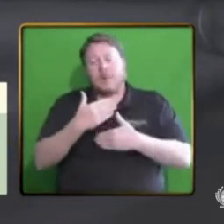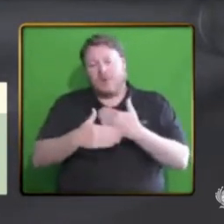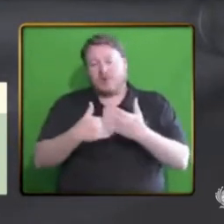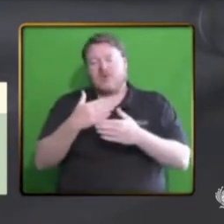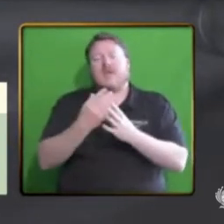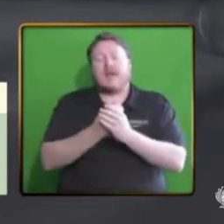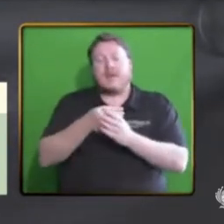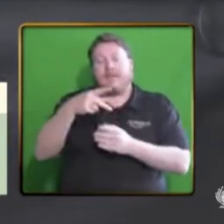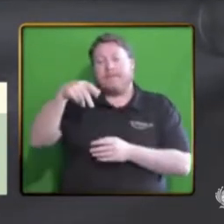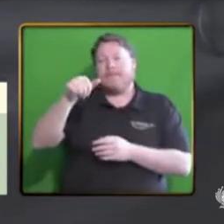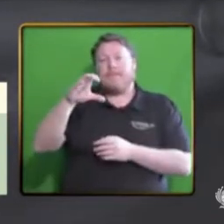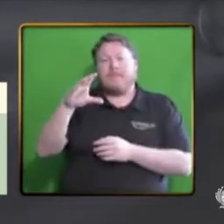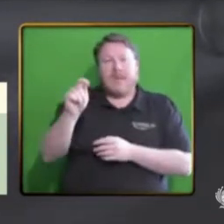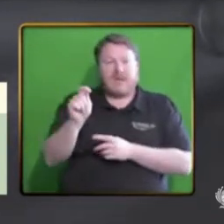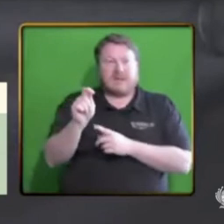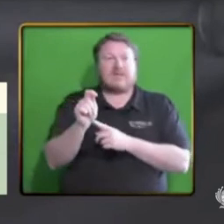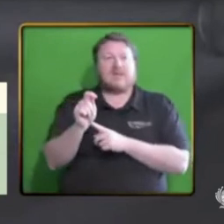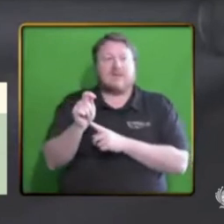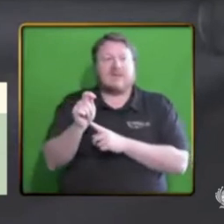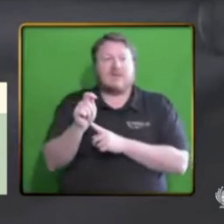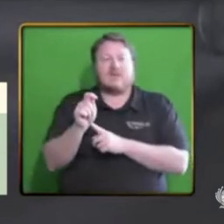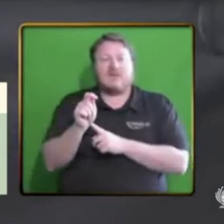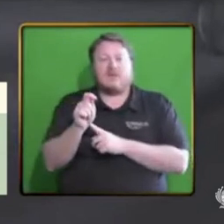deeply enriched,